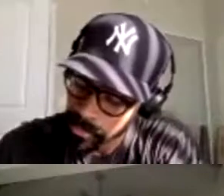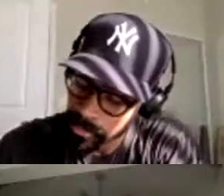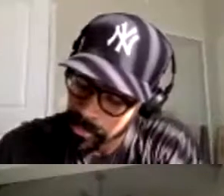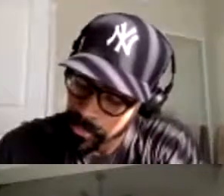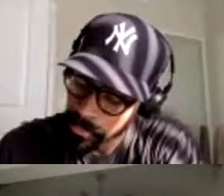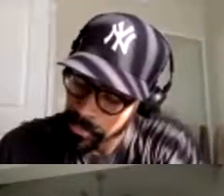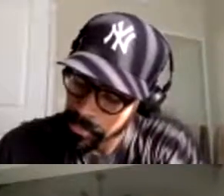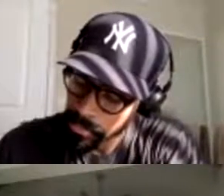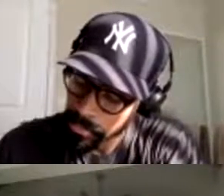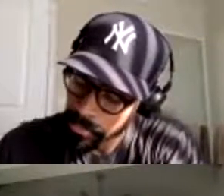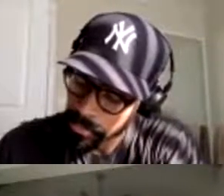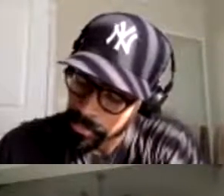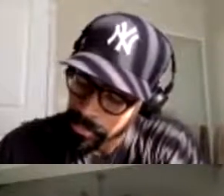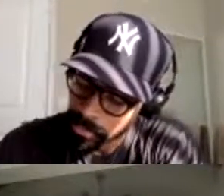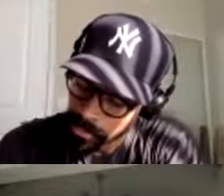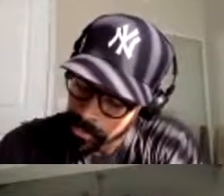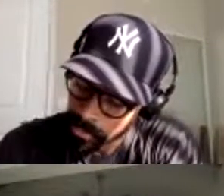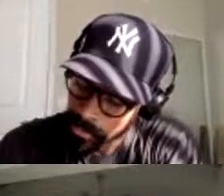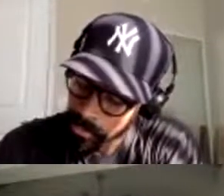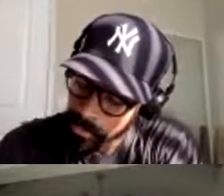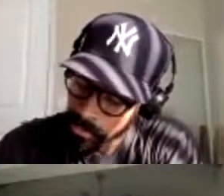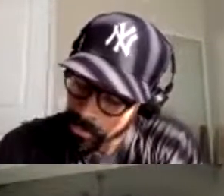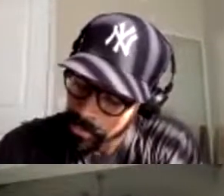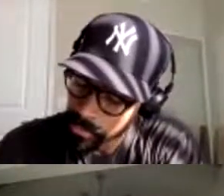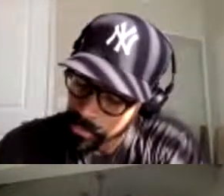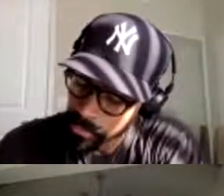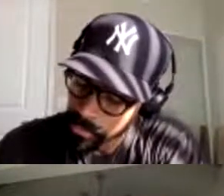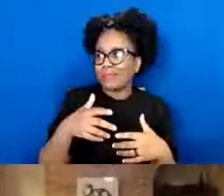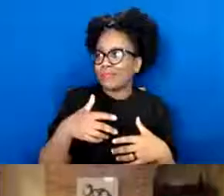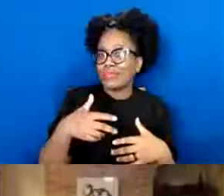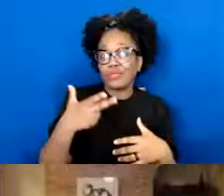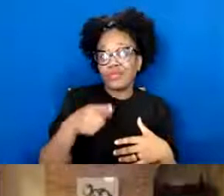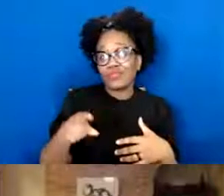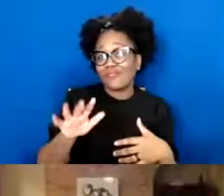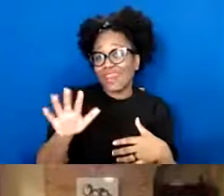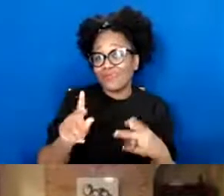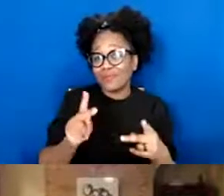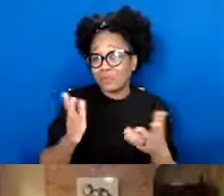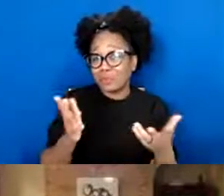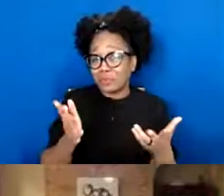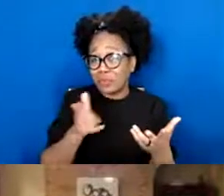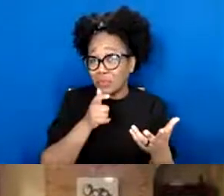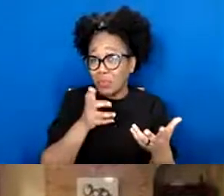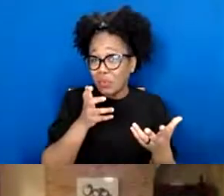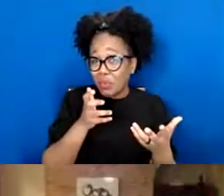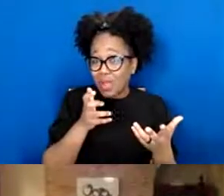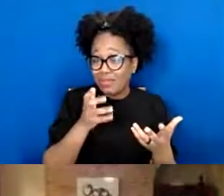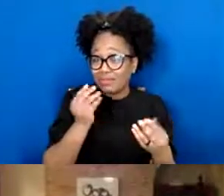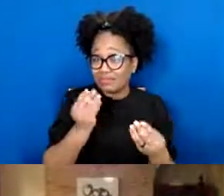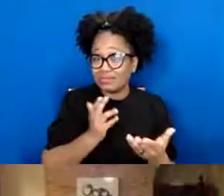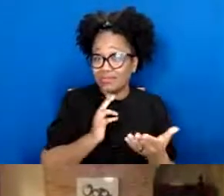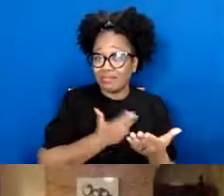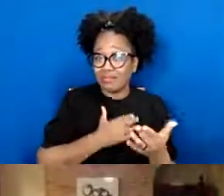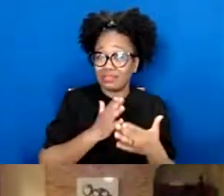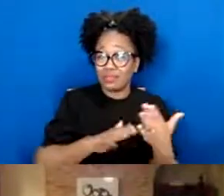all. If there are 3 or let's say up to 5 people that would like to tell us some of the words